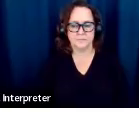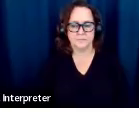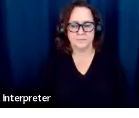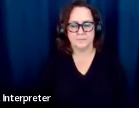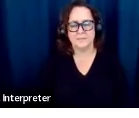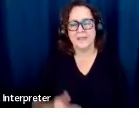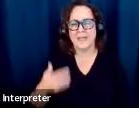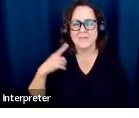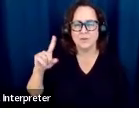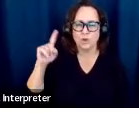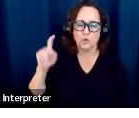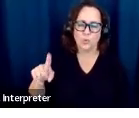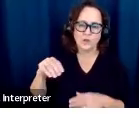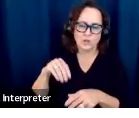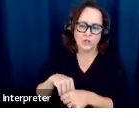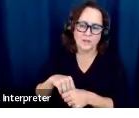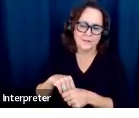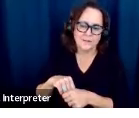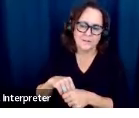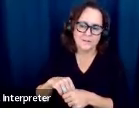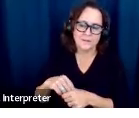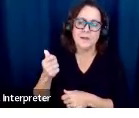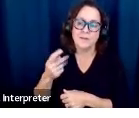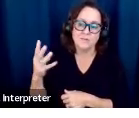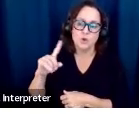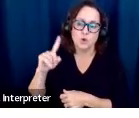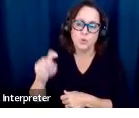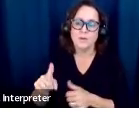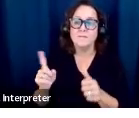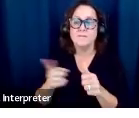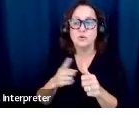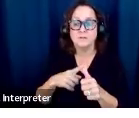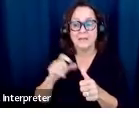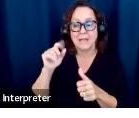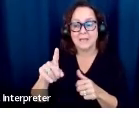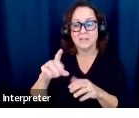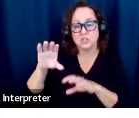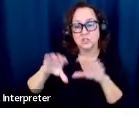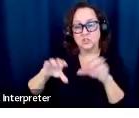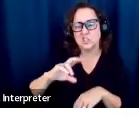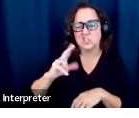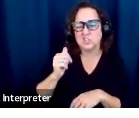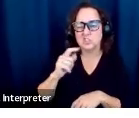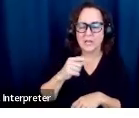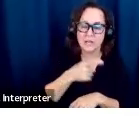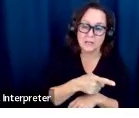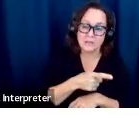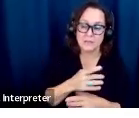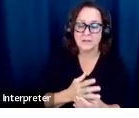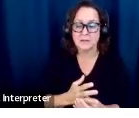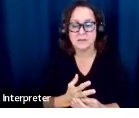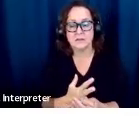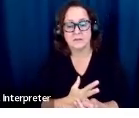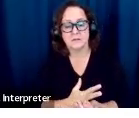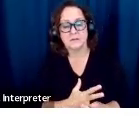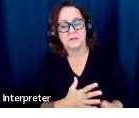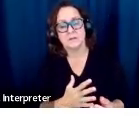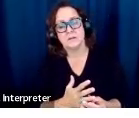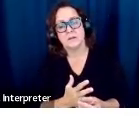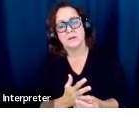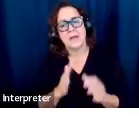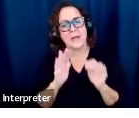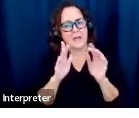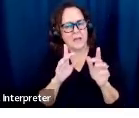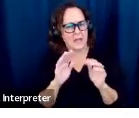Elian, we got a question in the, we got a few questions actually. So the first one's actually in the chat. Basically,